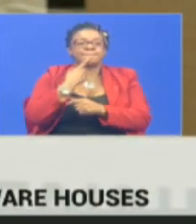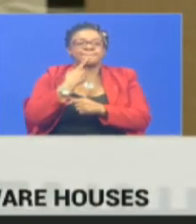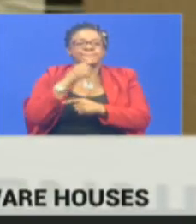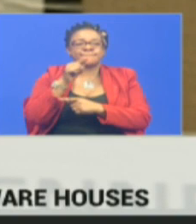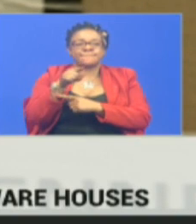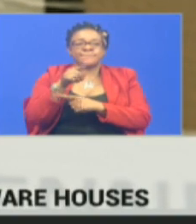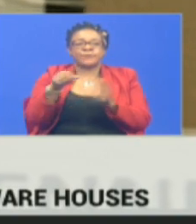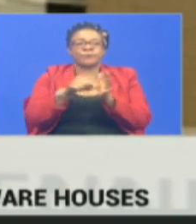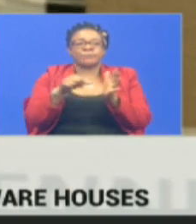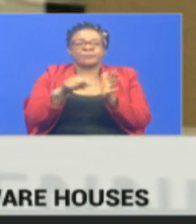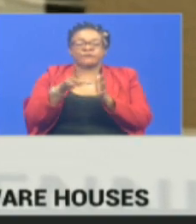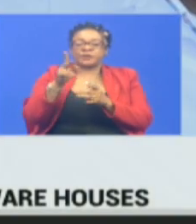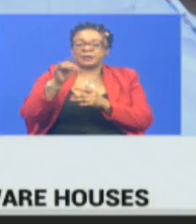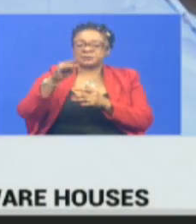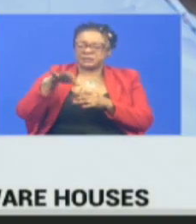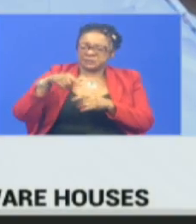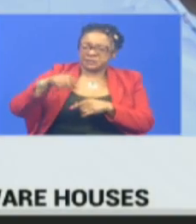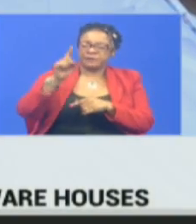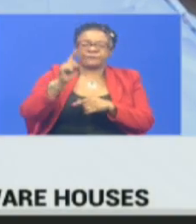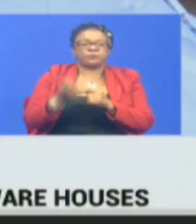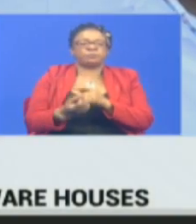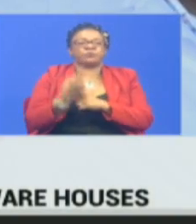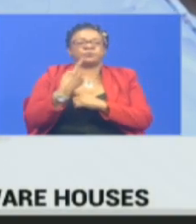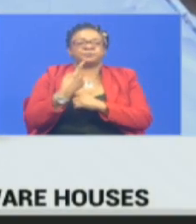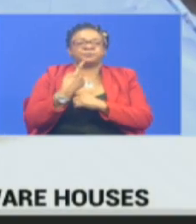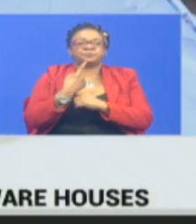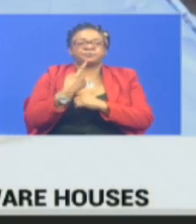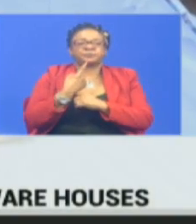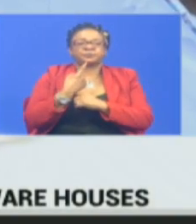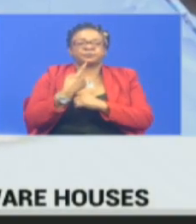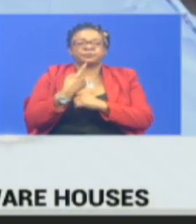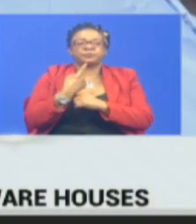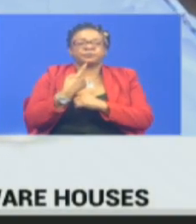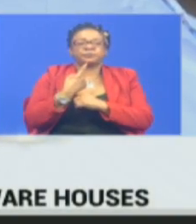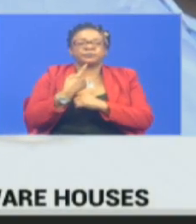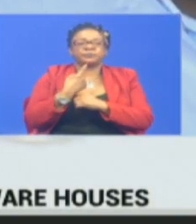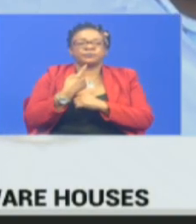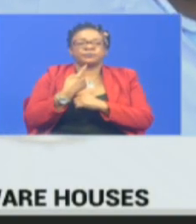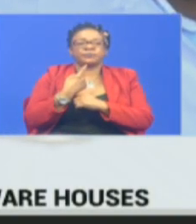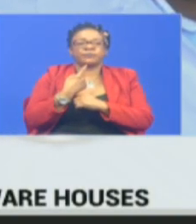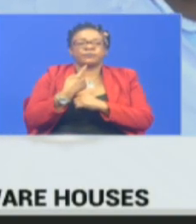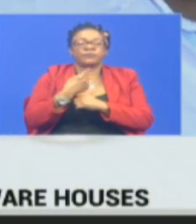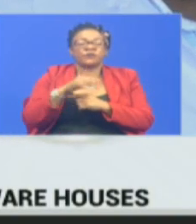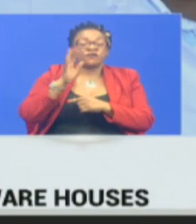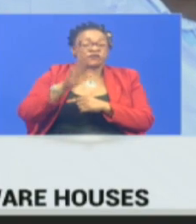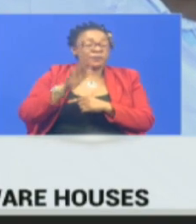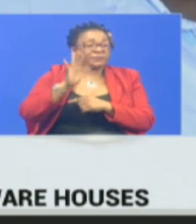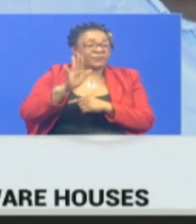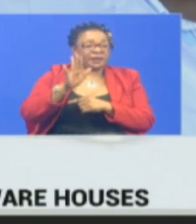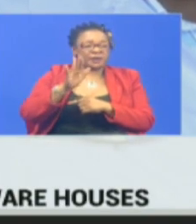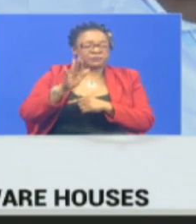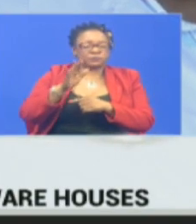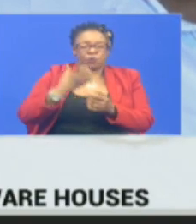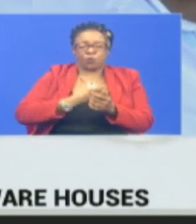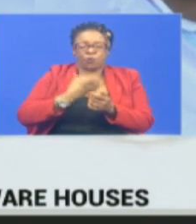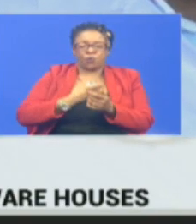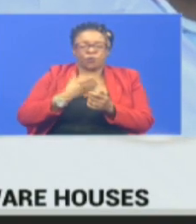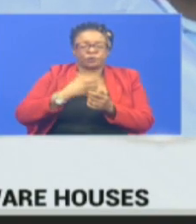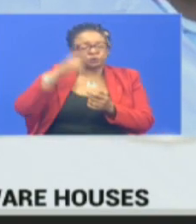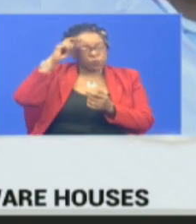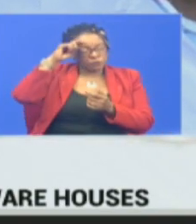of KEMSA's own causing. But KEMSA, out of their own wisdom, which we are trying to figure out at what